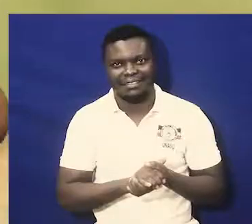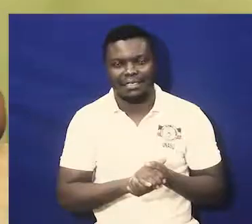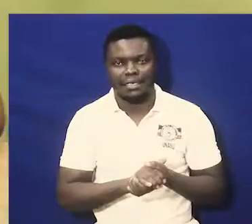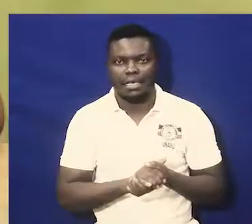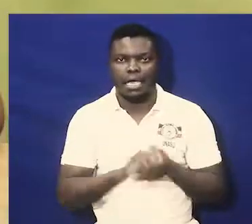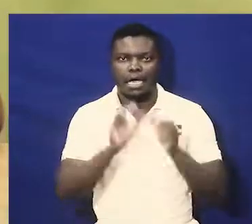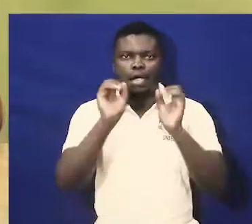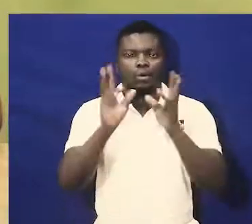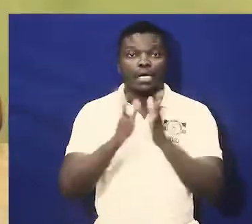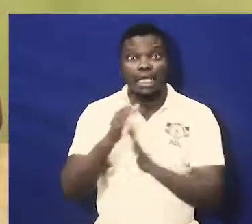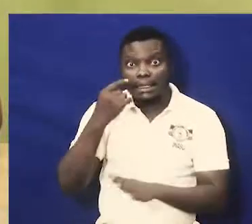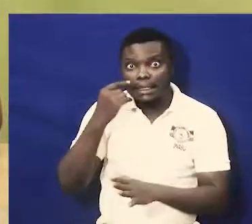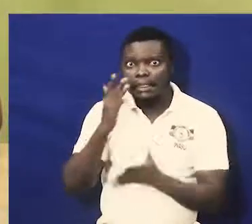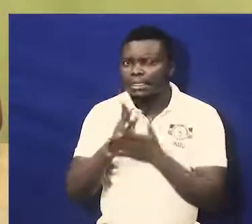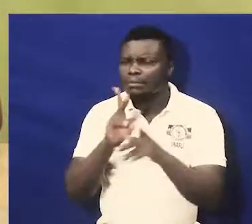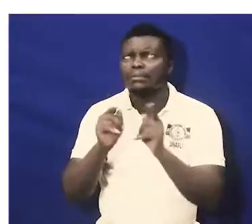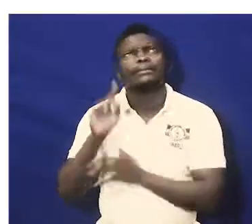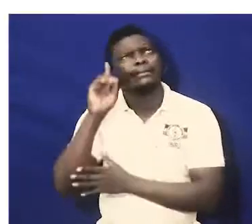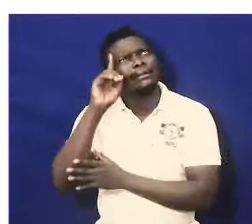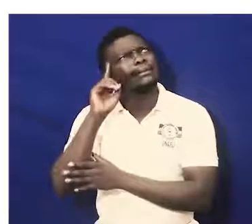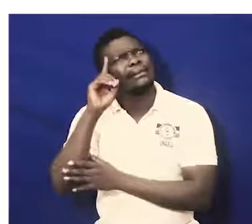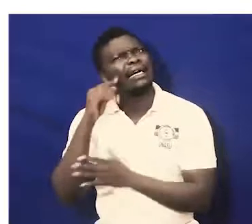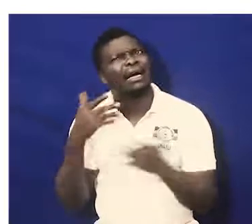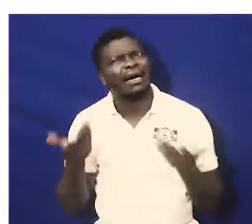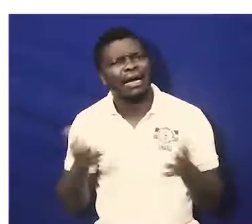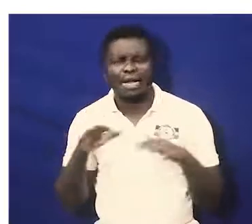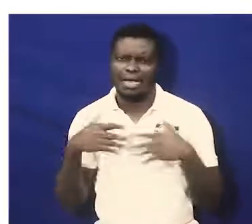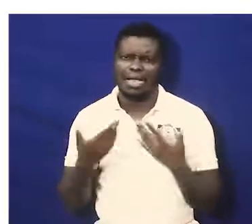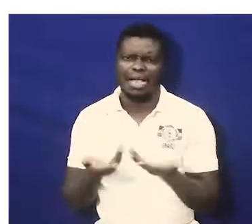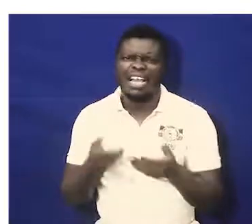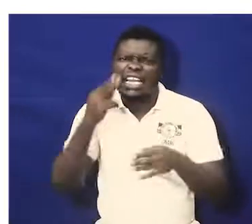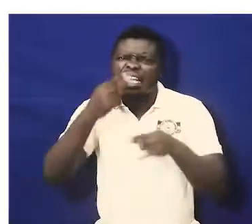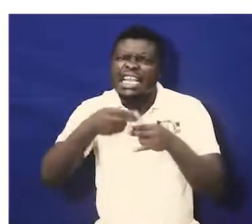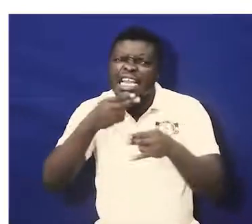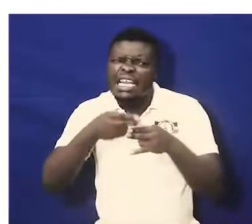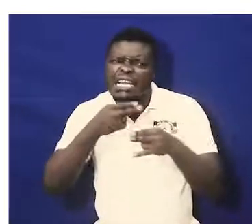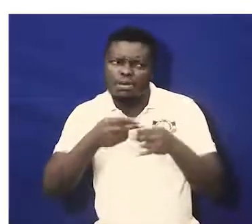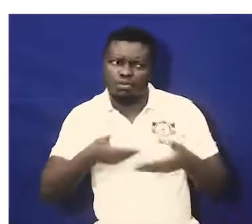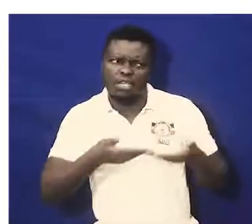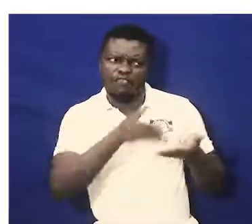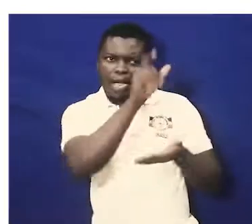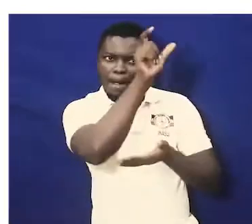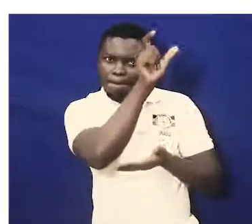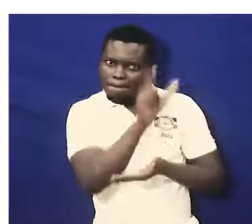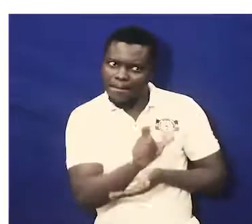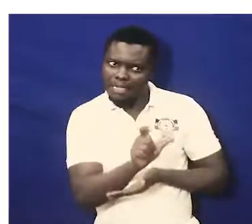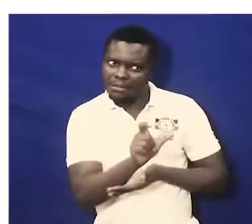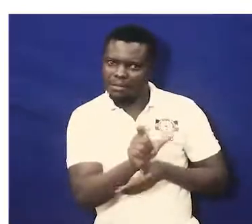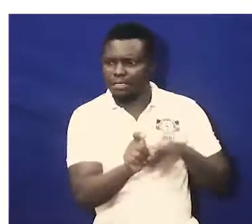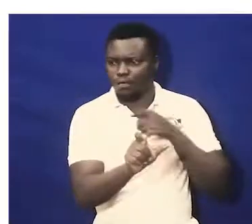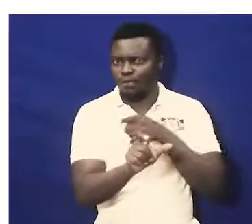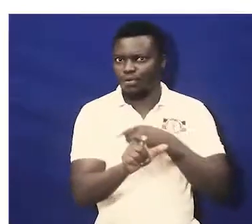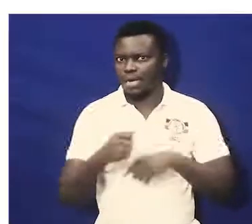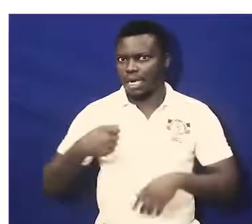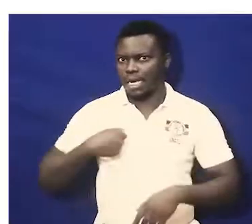And I can see some of you have a question. Then what name do we give to a person like Nalongo?